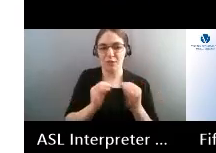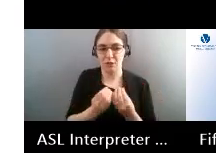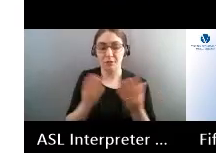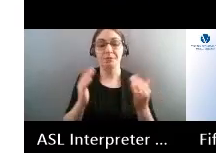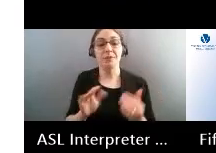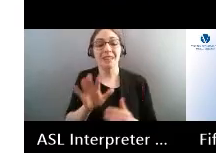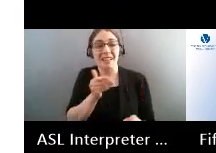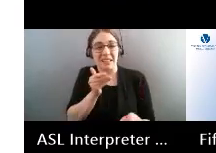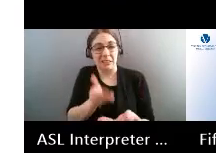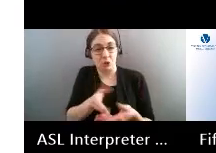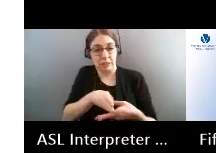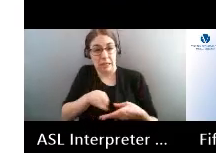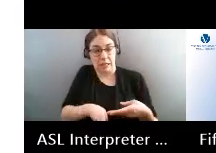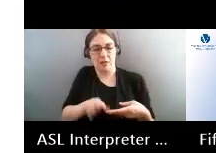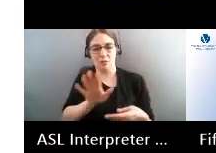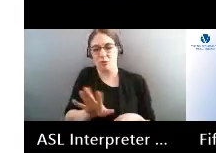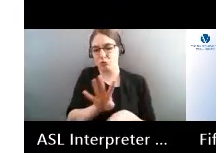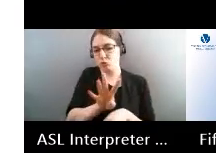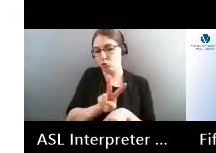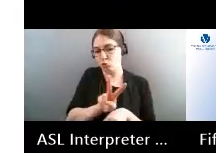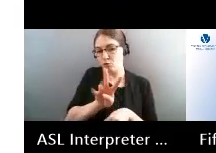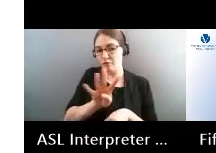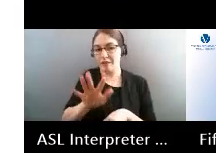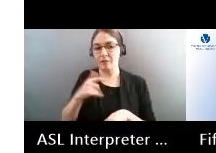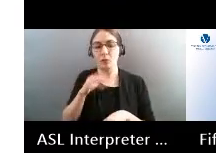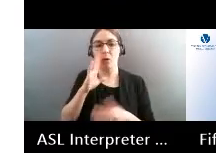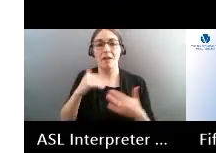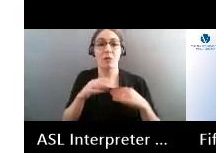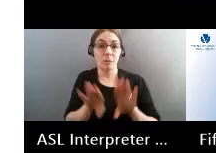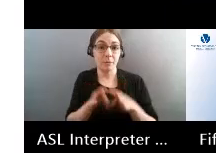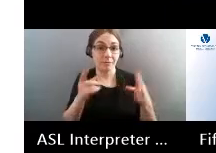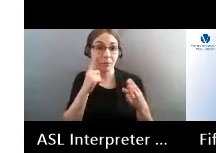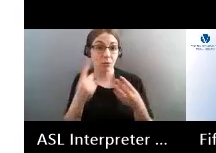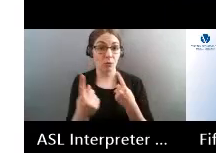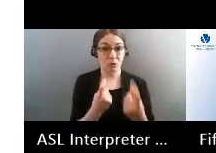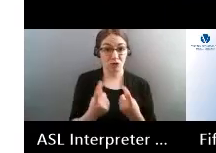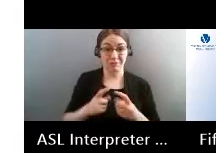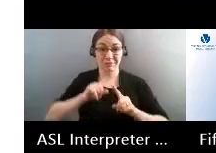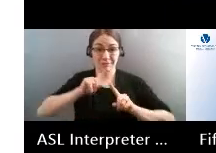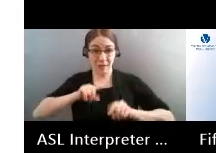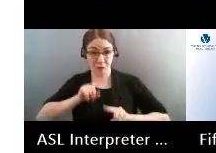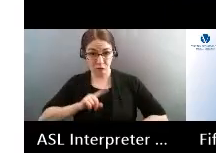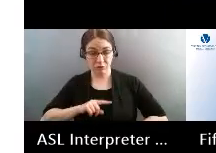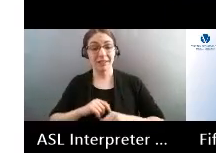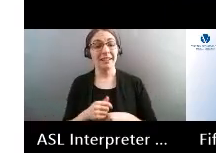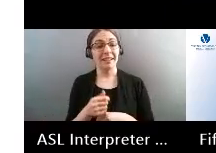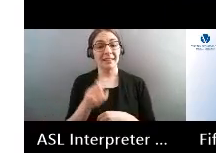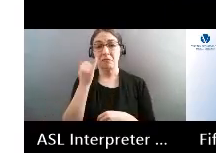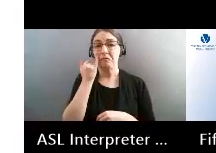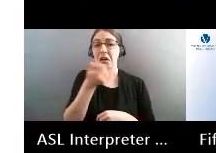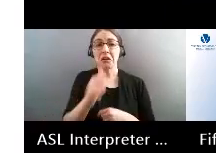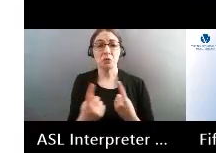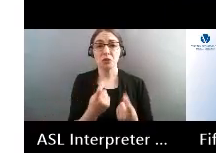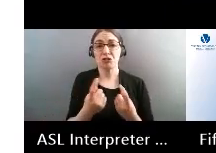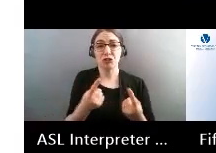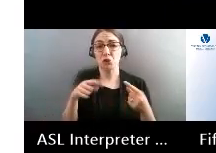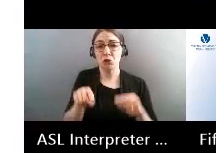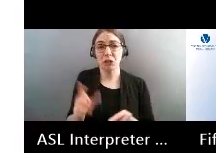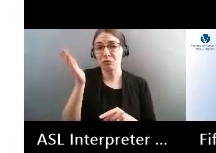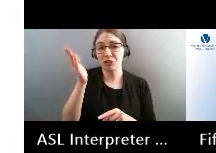we will have an open session for questions and answers. Any questions that you might have throughout the